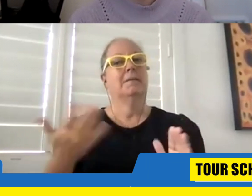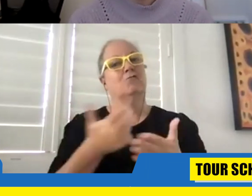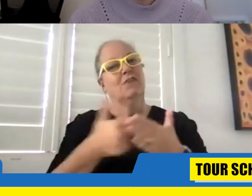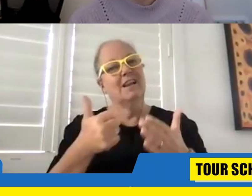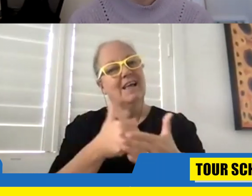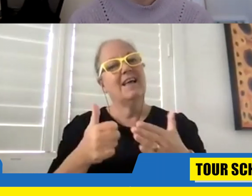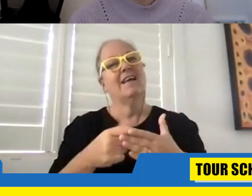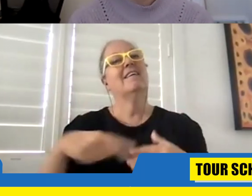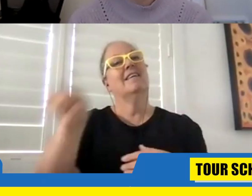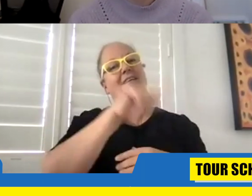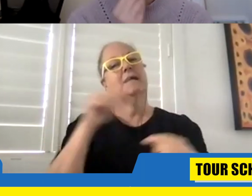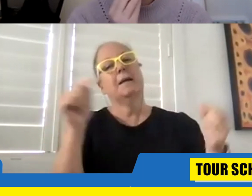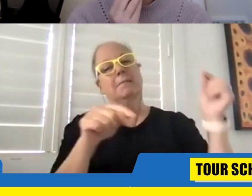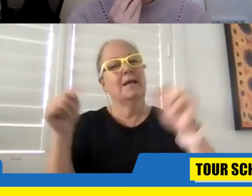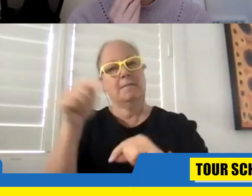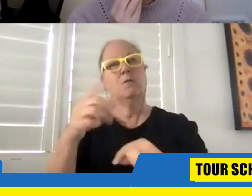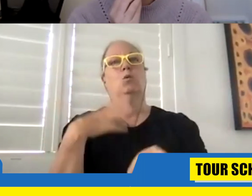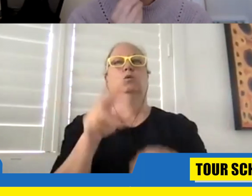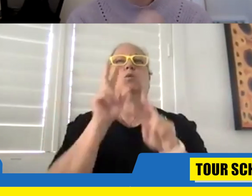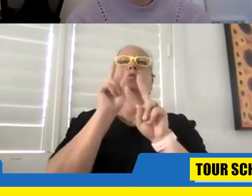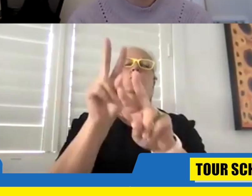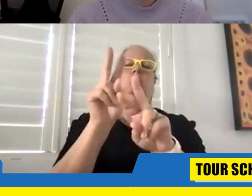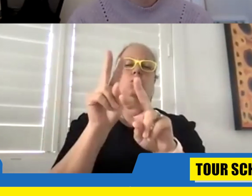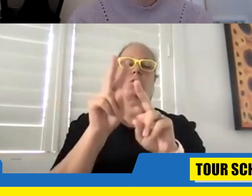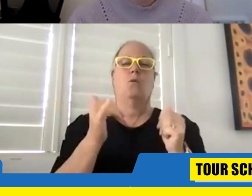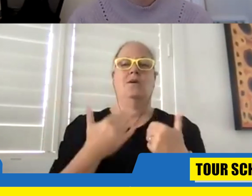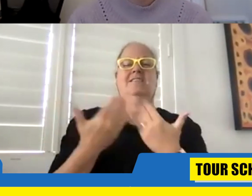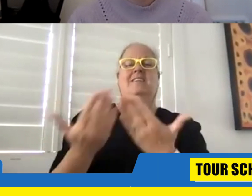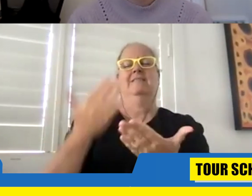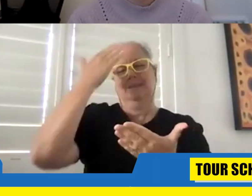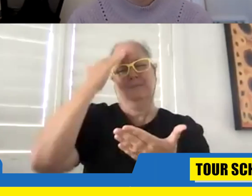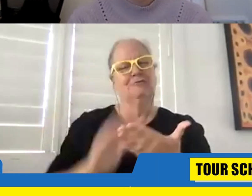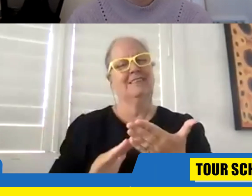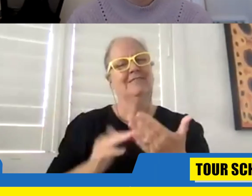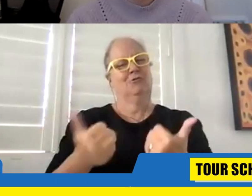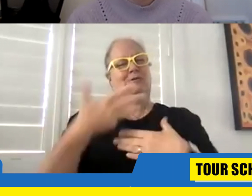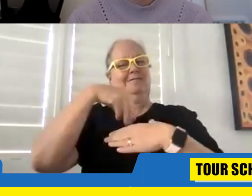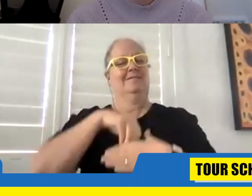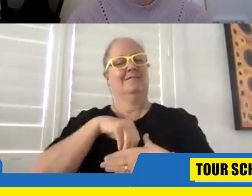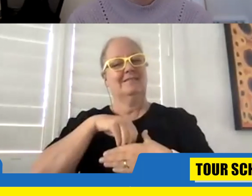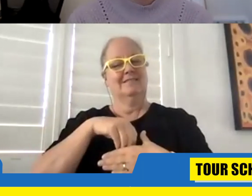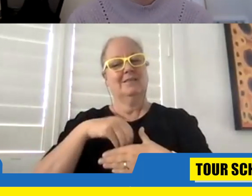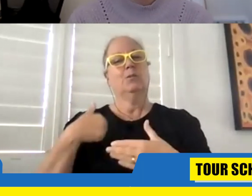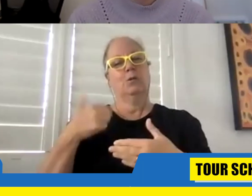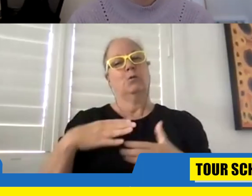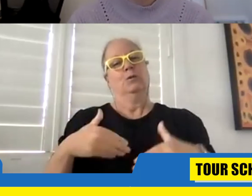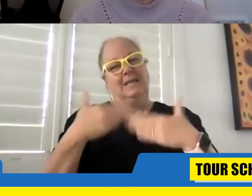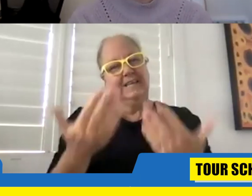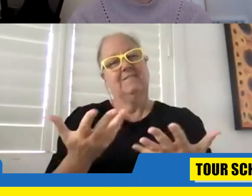came to town in order to see that or have that experience, because it's actually for for us, it's about the